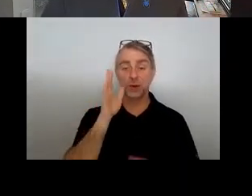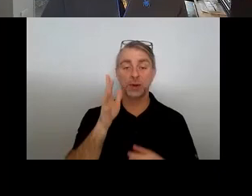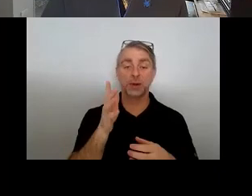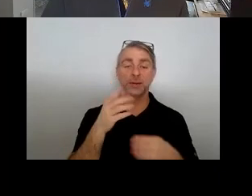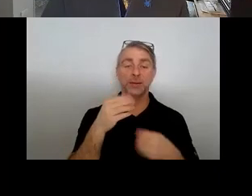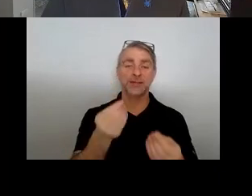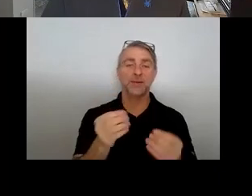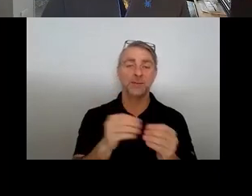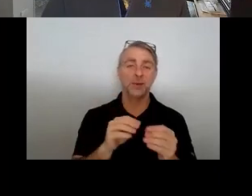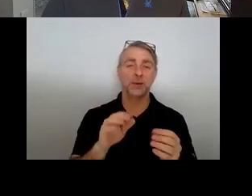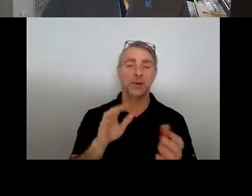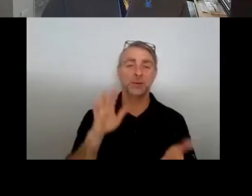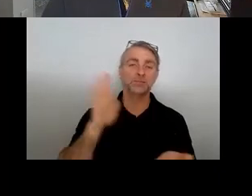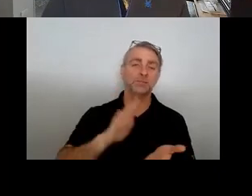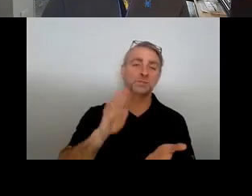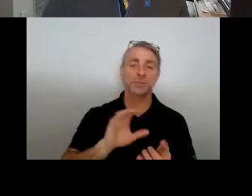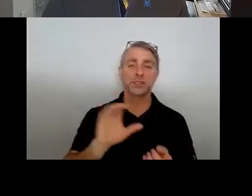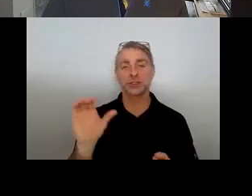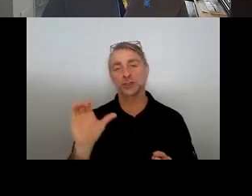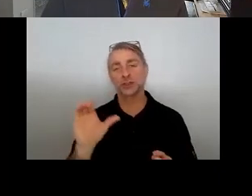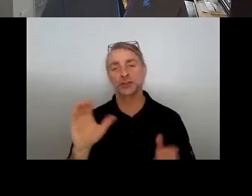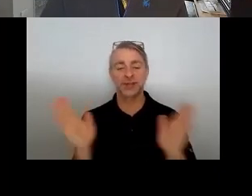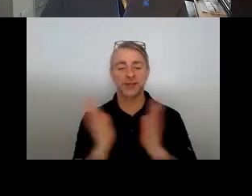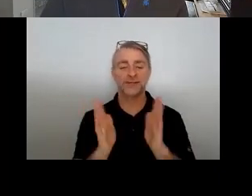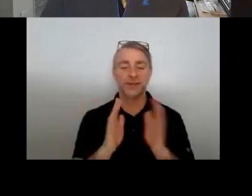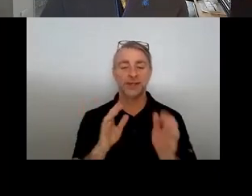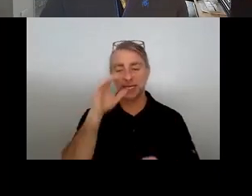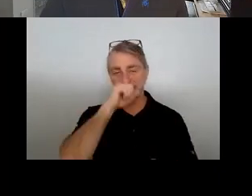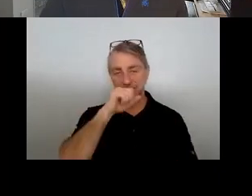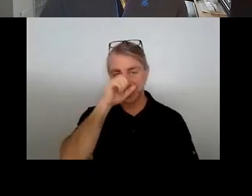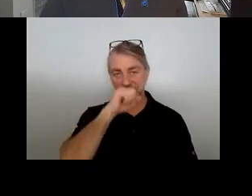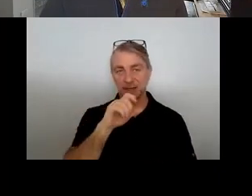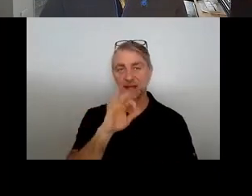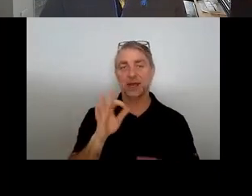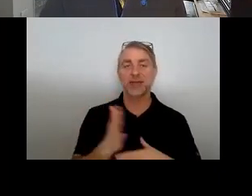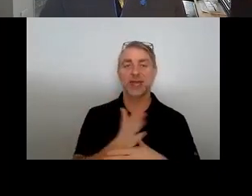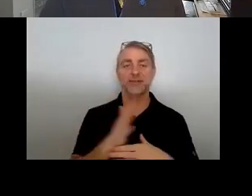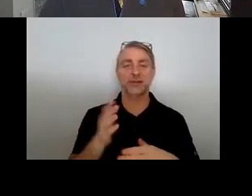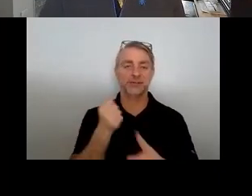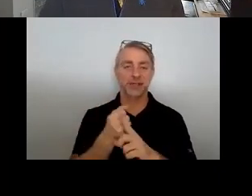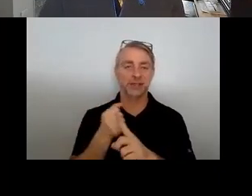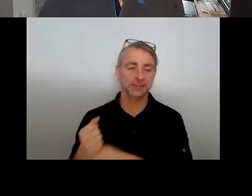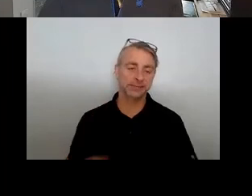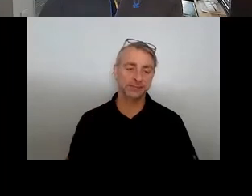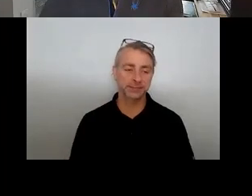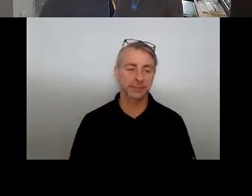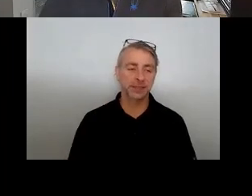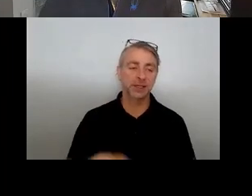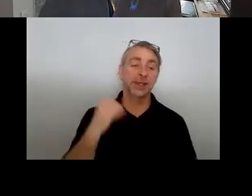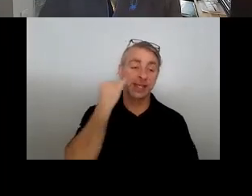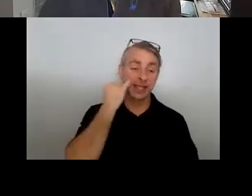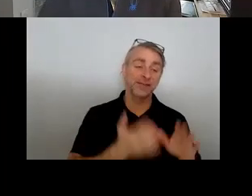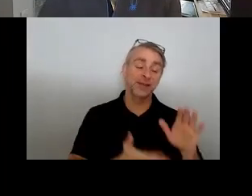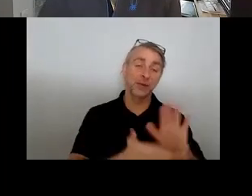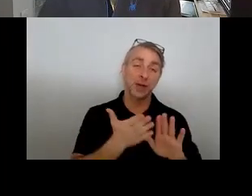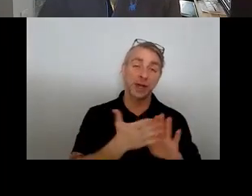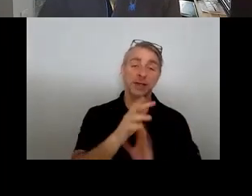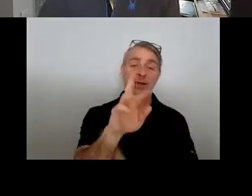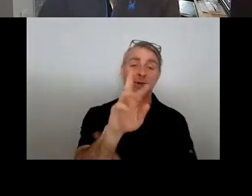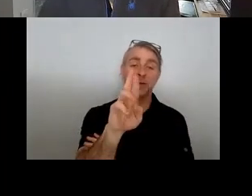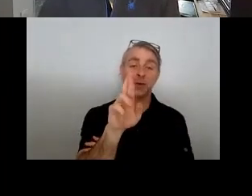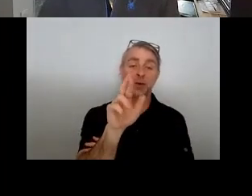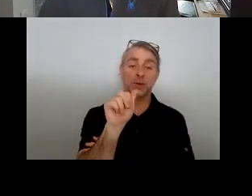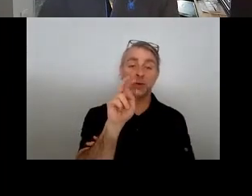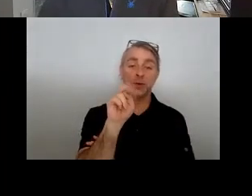the precision of the average effect. So if we were to run a random effects model, which is to say, if we were to